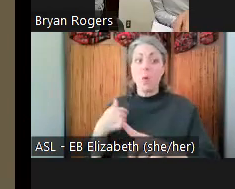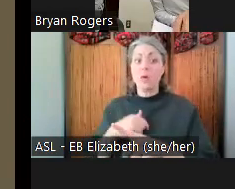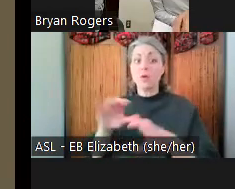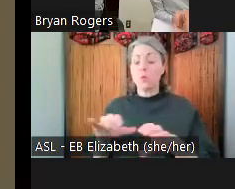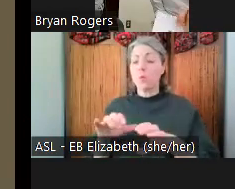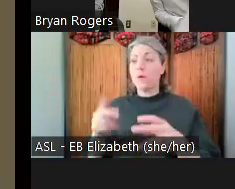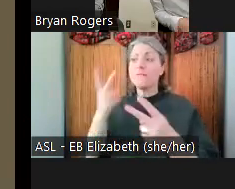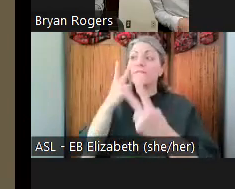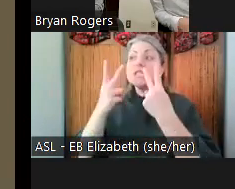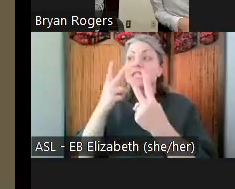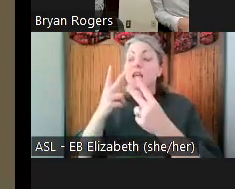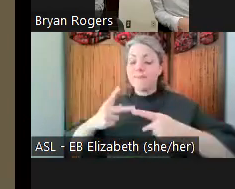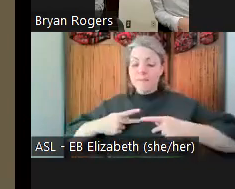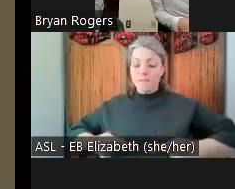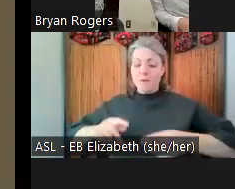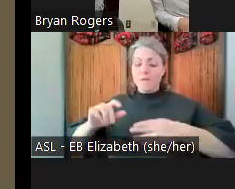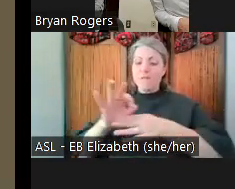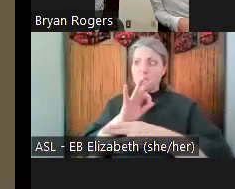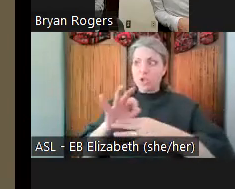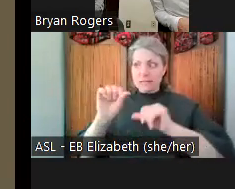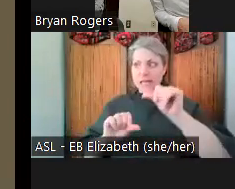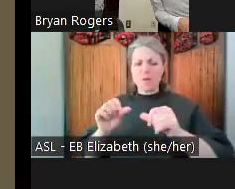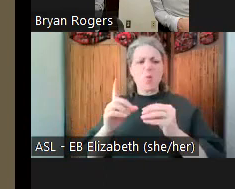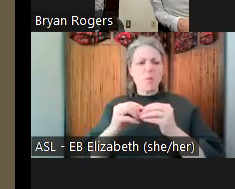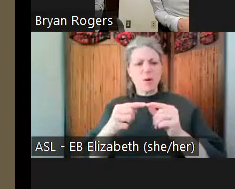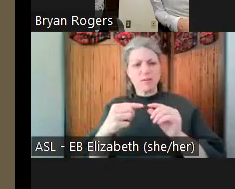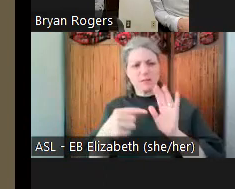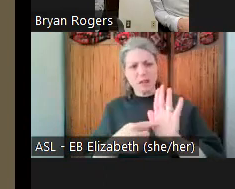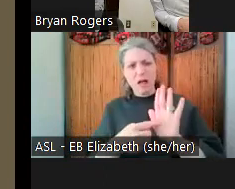functioning assessment, which you can go one more slide for me.